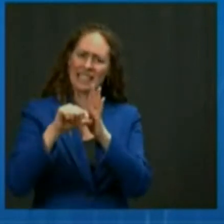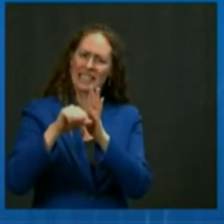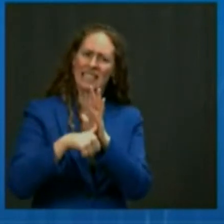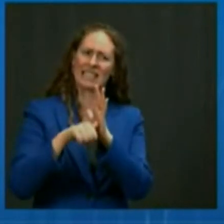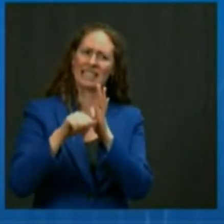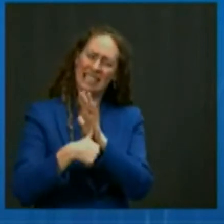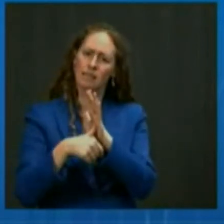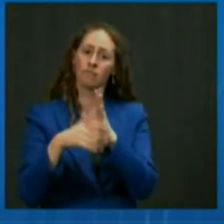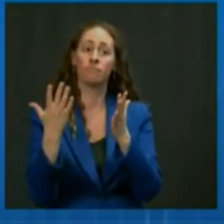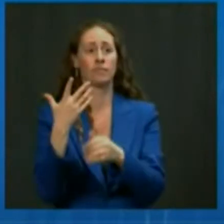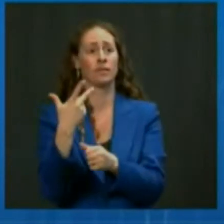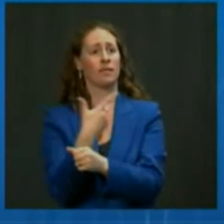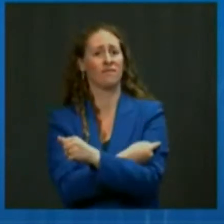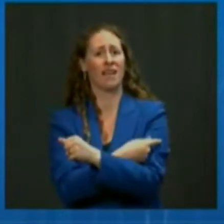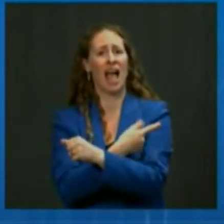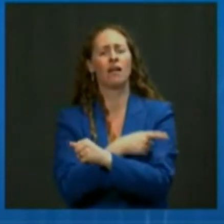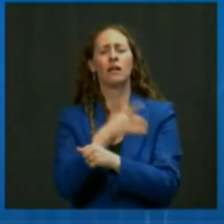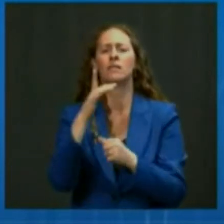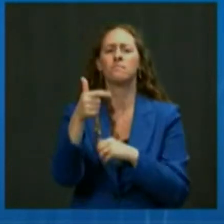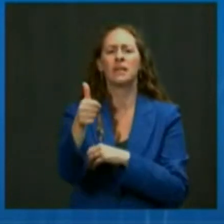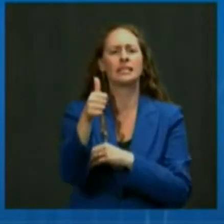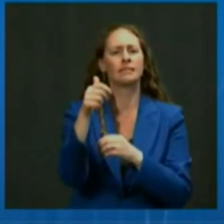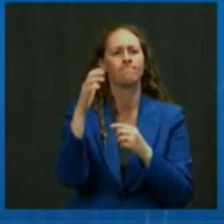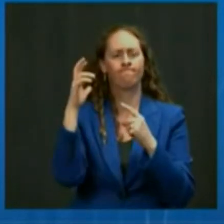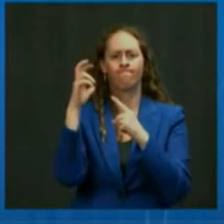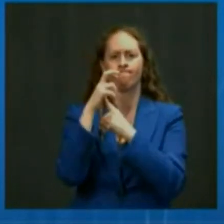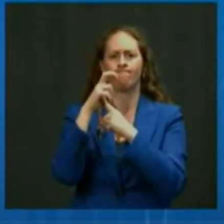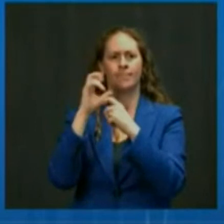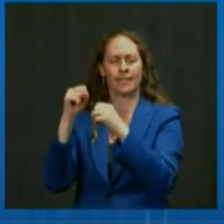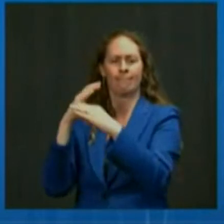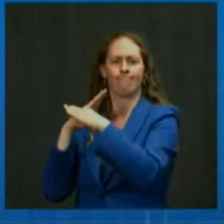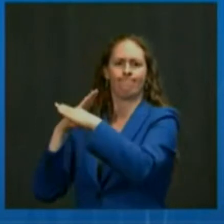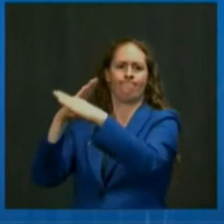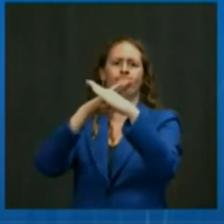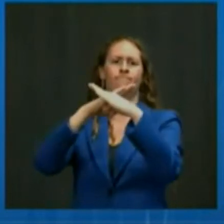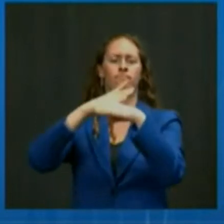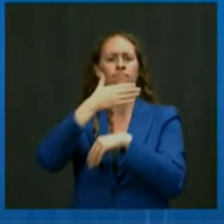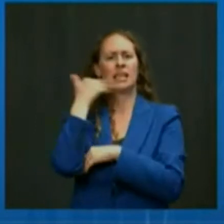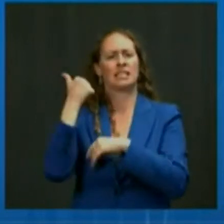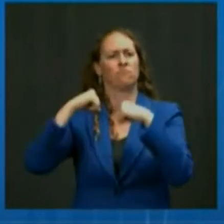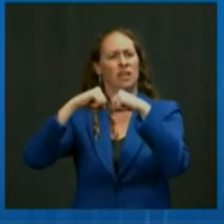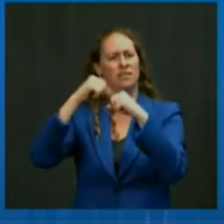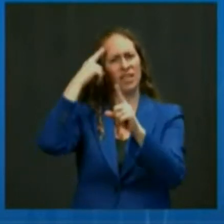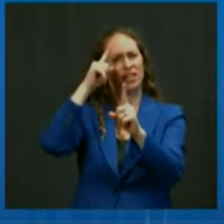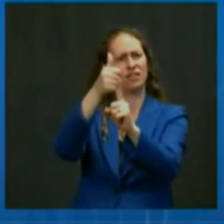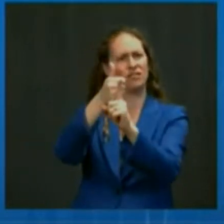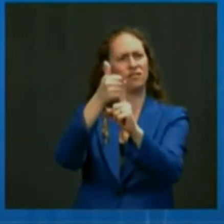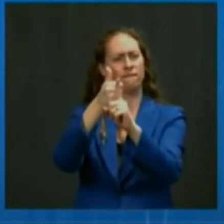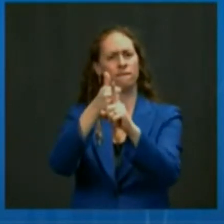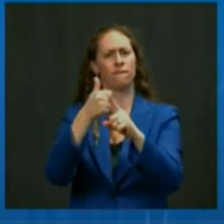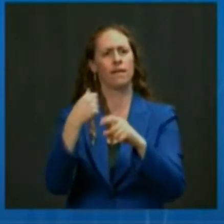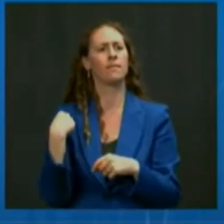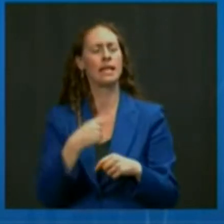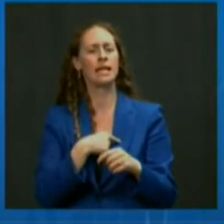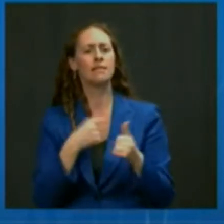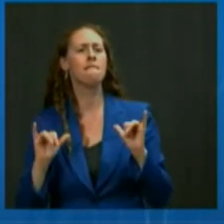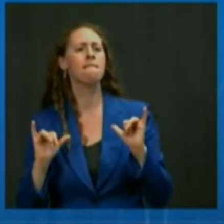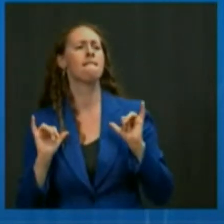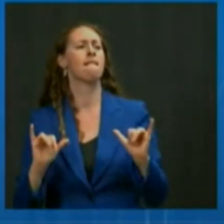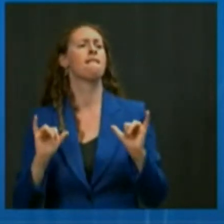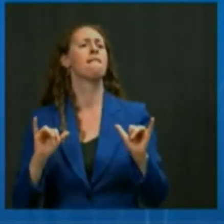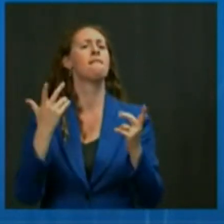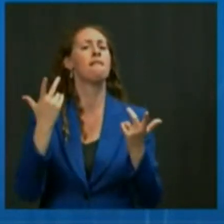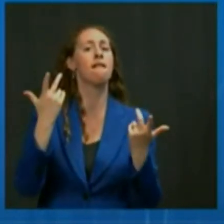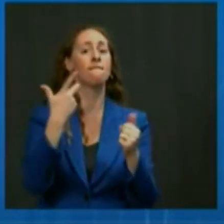offer the best protection against severe COVID illness. While we are still learning about how these vaccines perform over time and